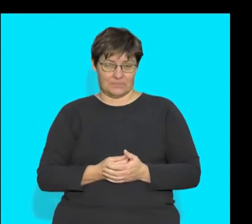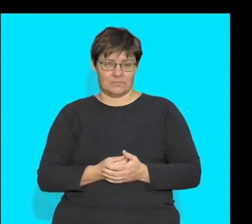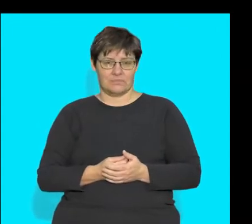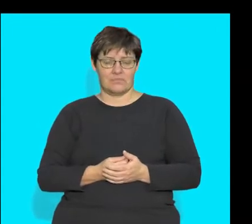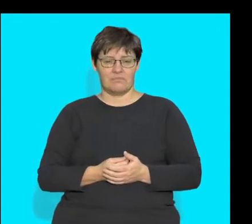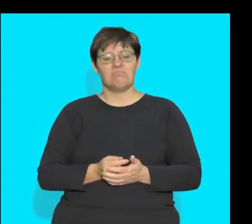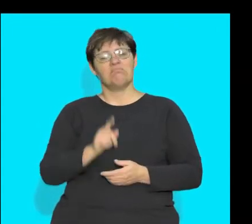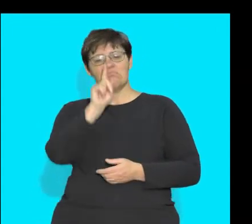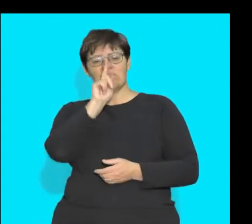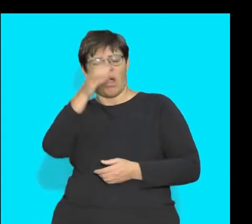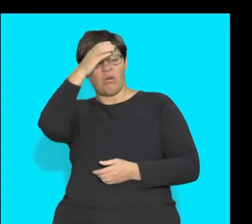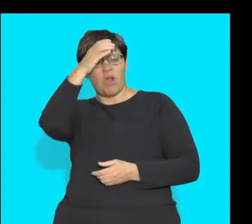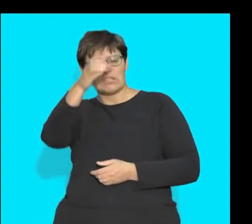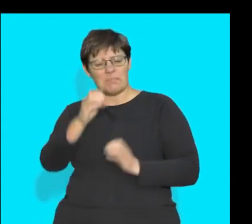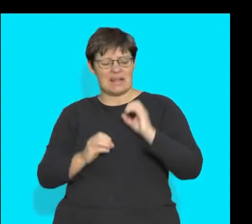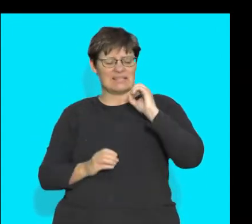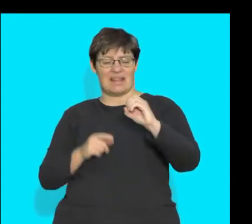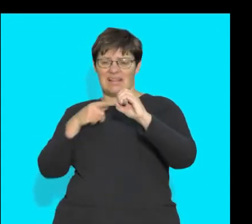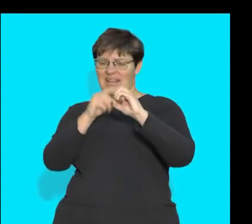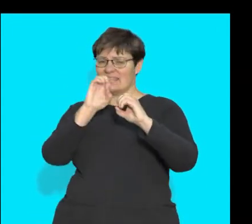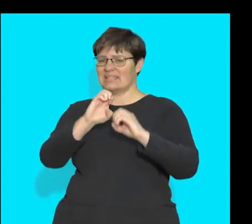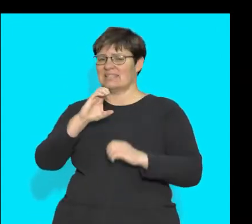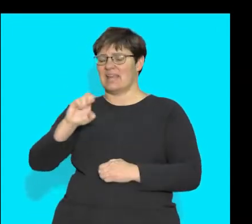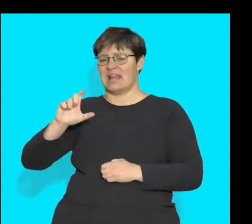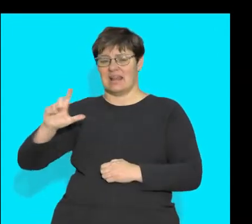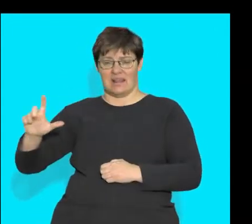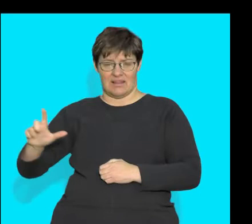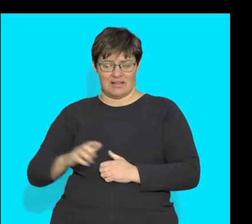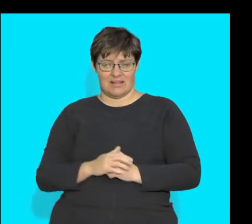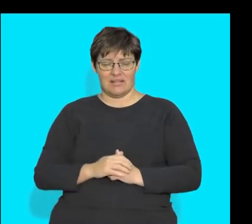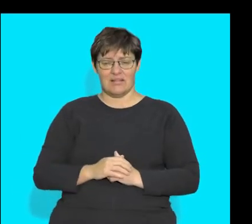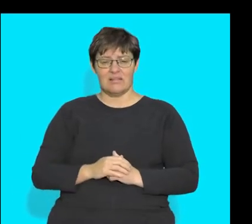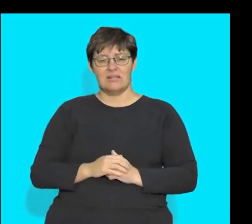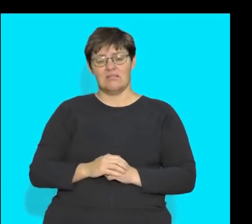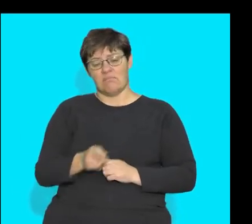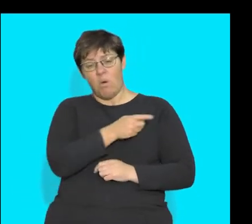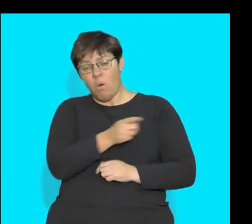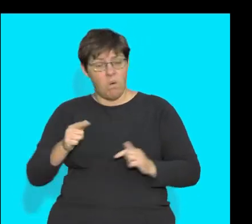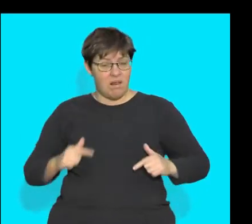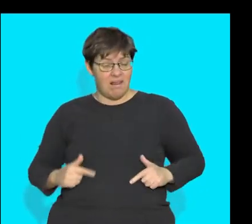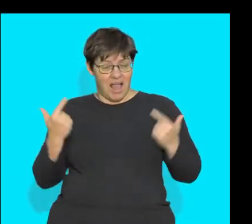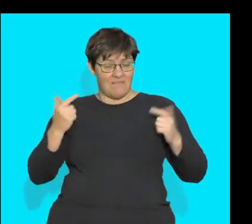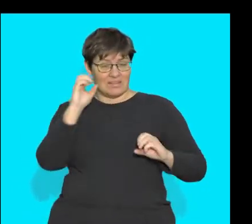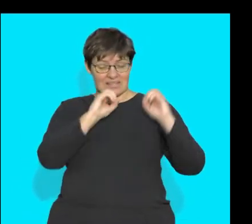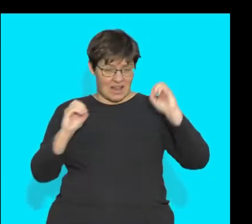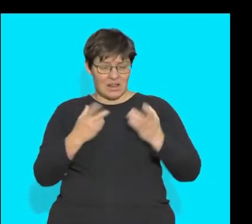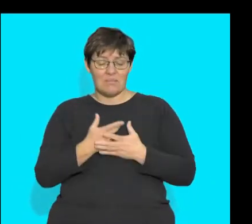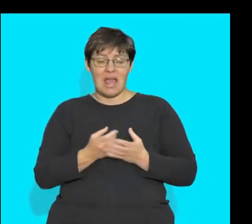when we looked at this concept of a cell, we noticed that all living cells,